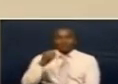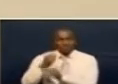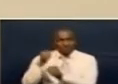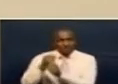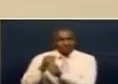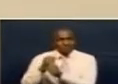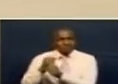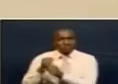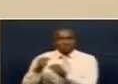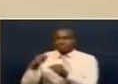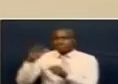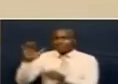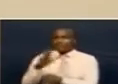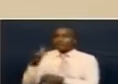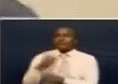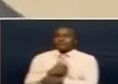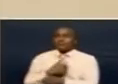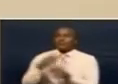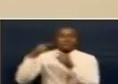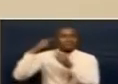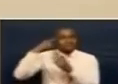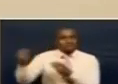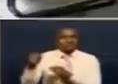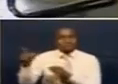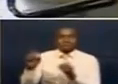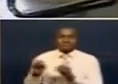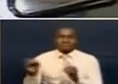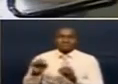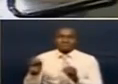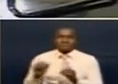coalition arrangement in parliament. I would not have rebelled against that. Anne,